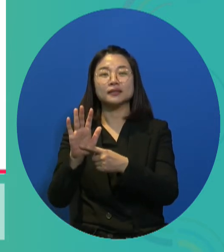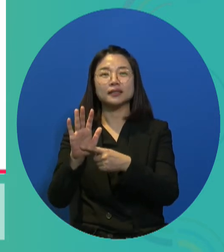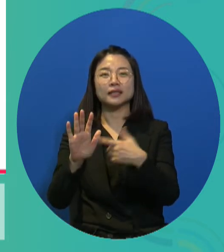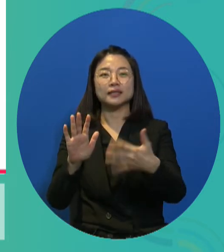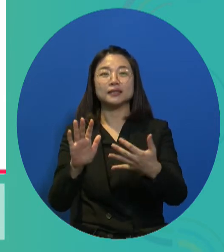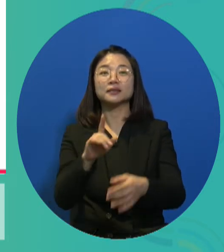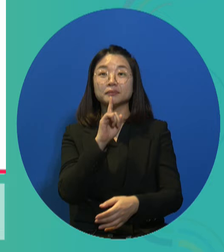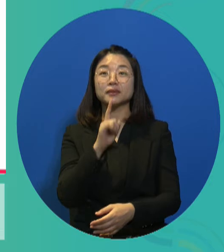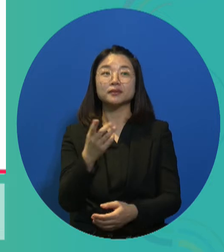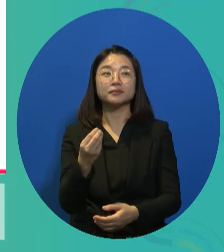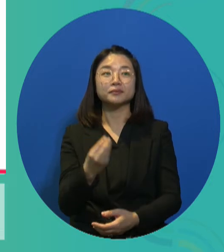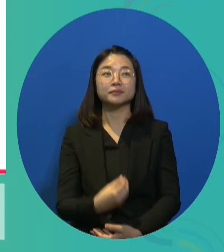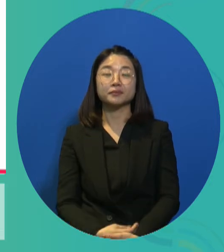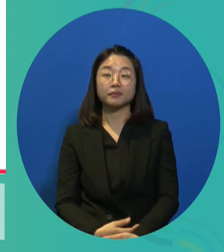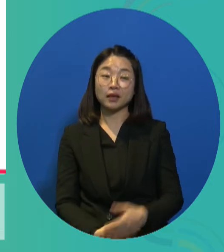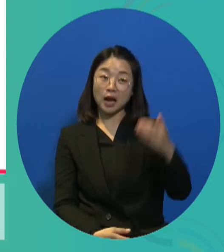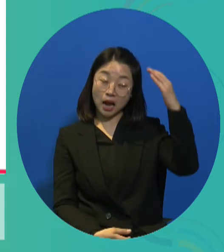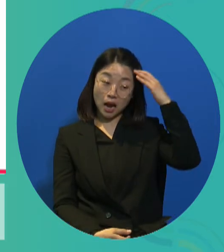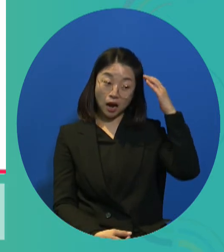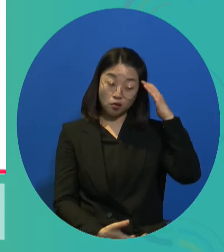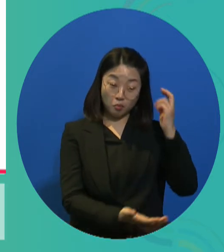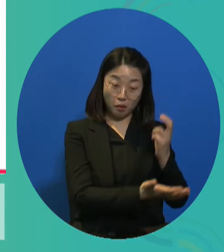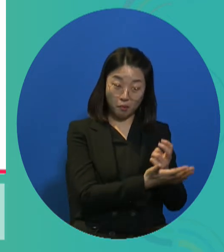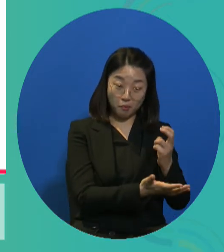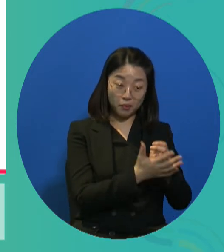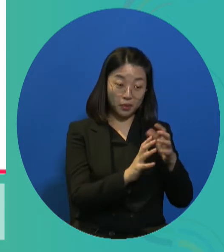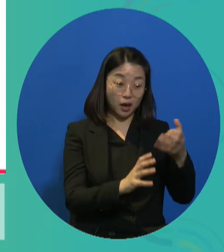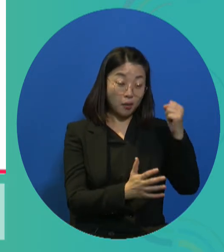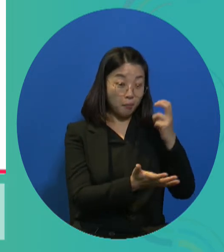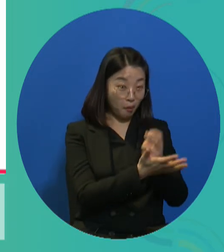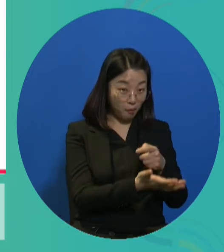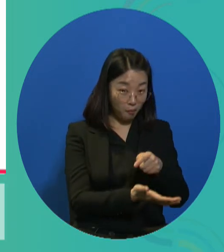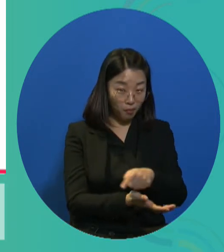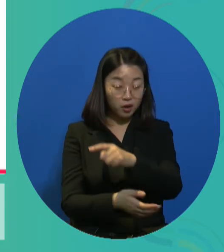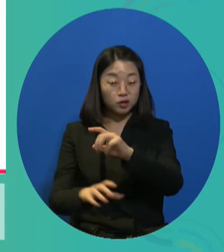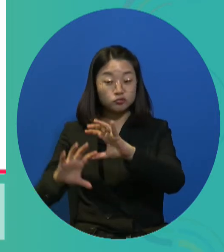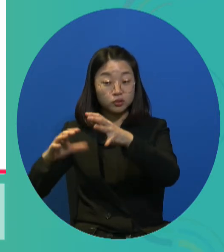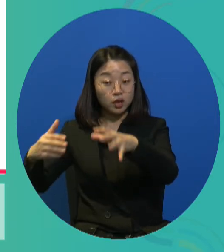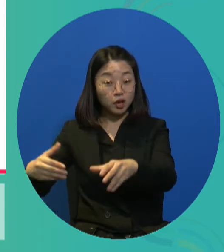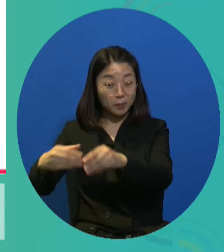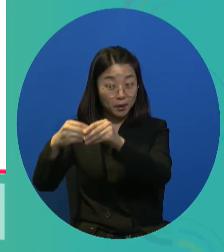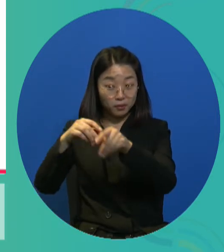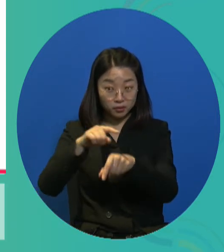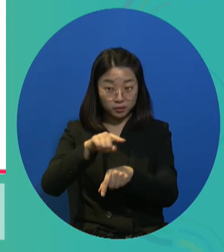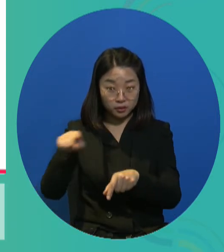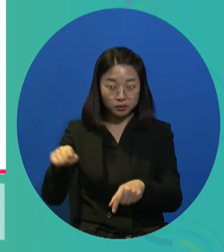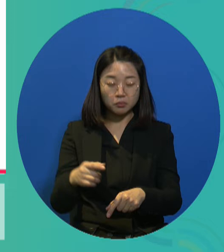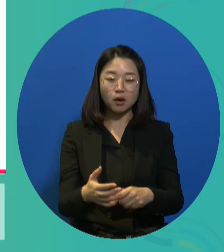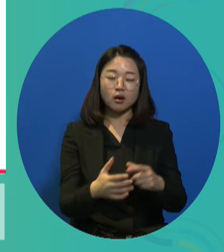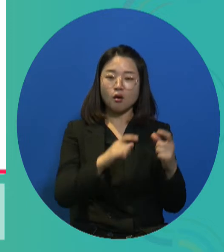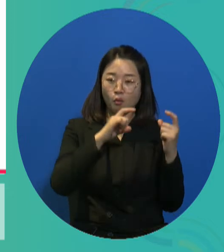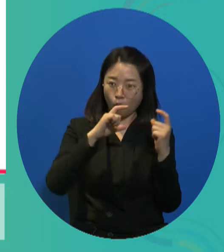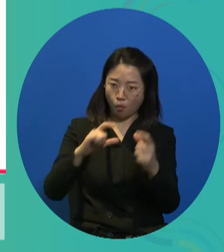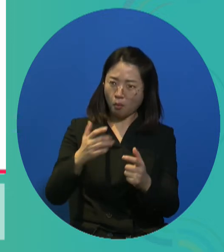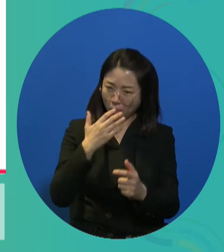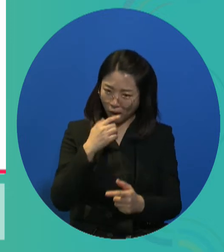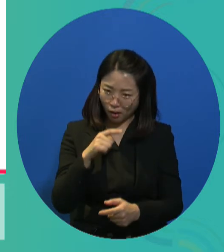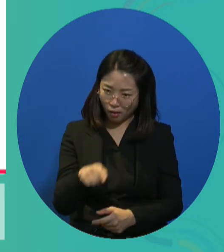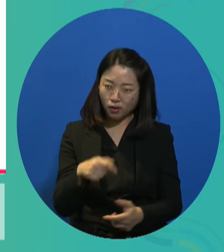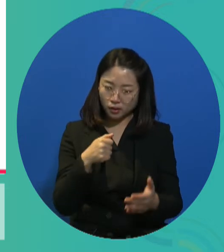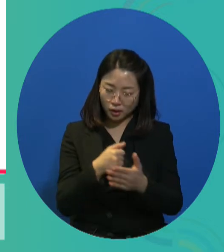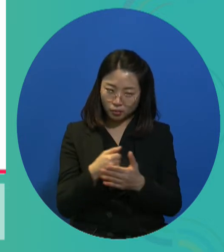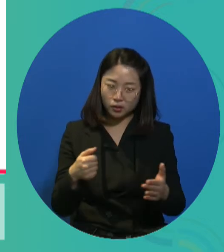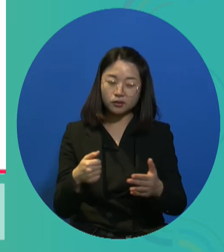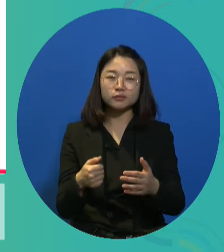clearly states that these comments and recommendations are not legally binding, but because these are comments and